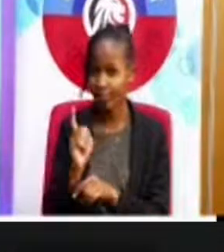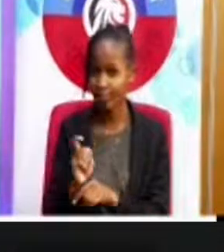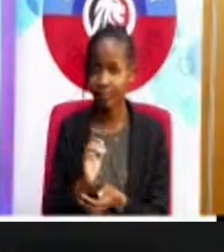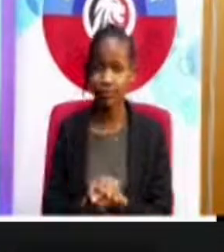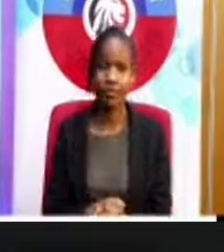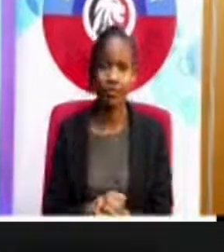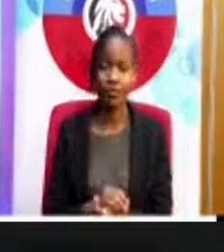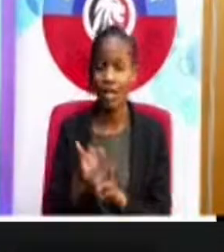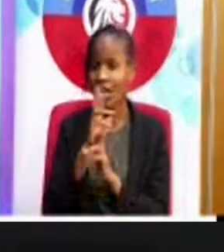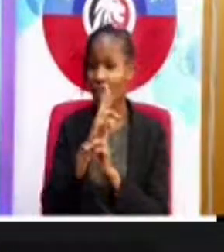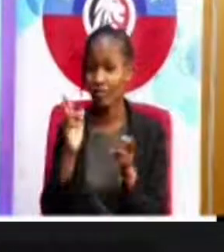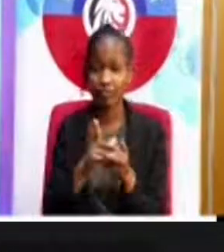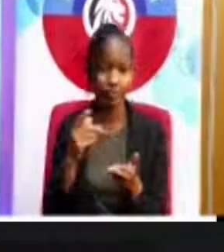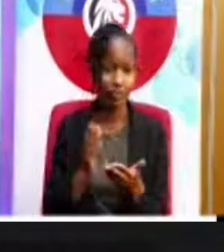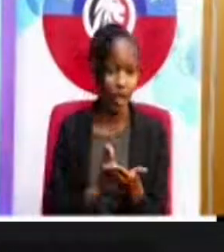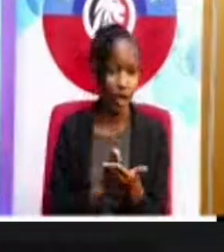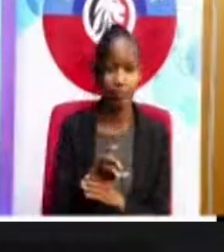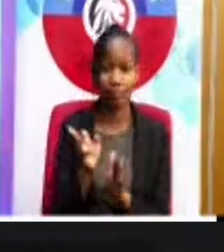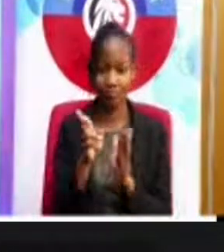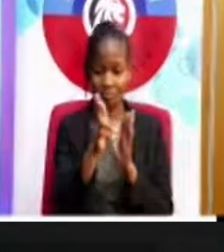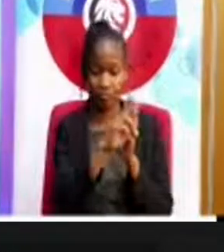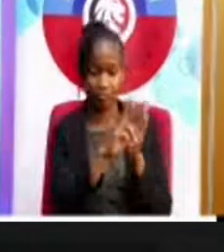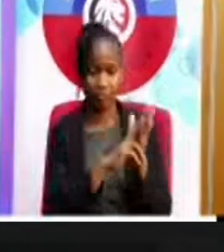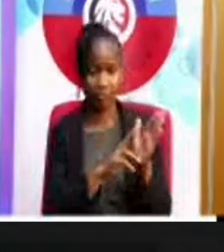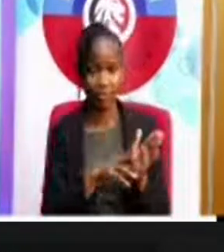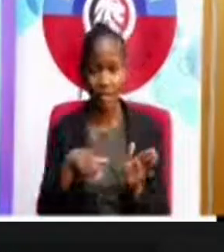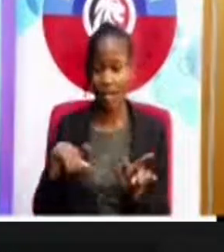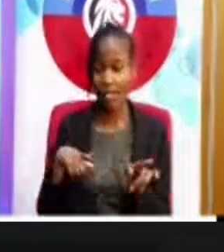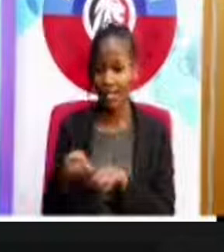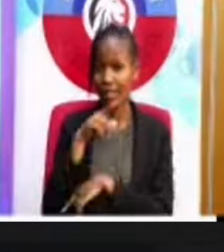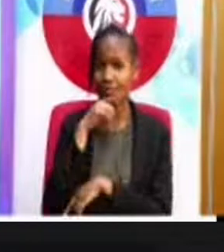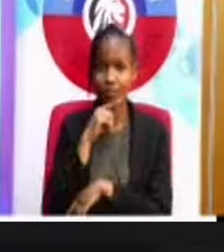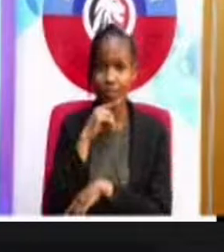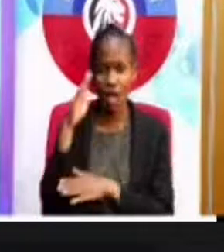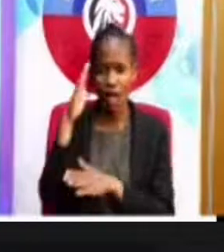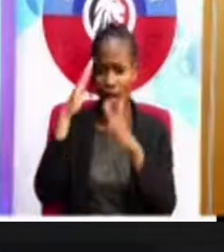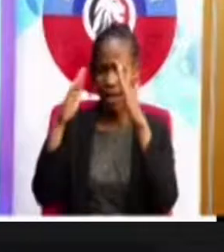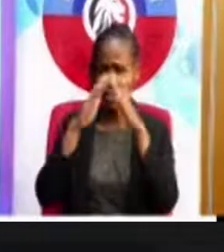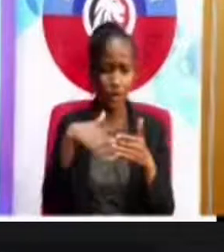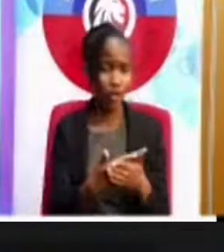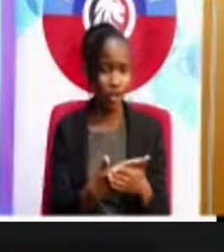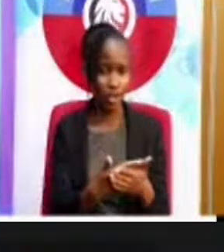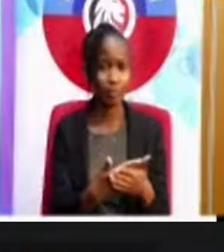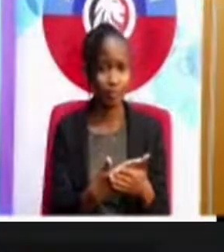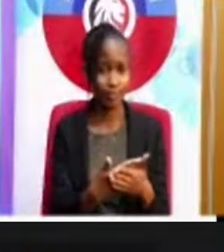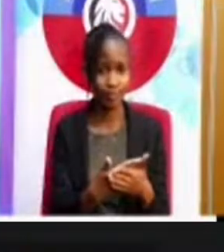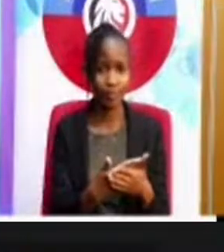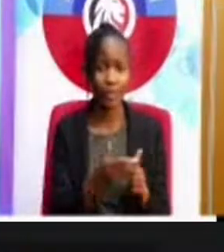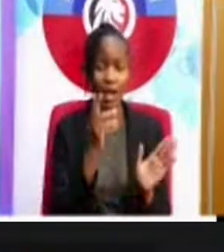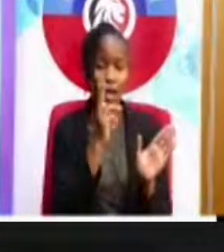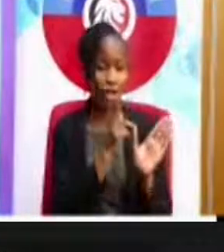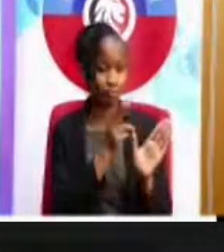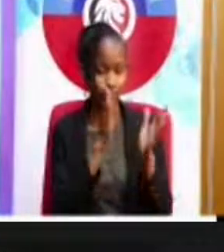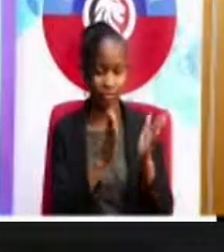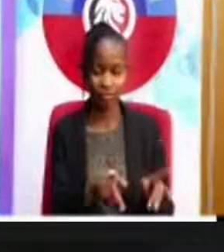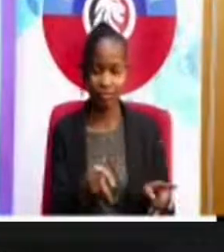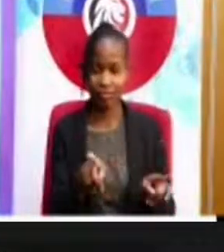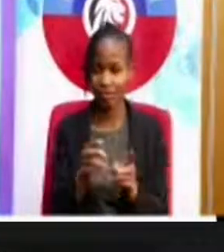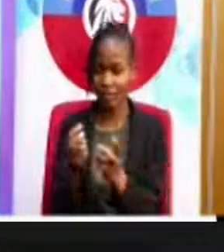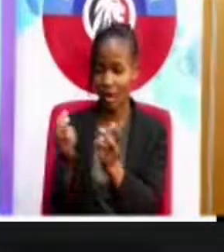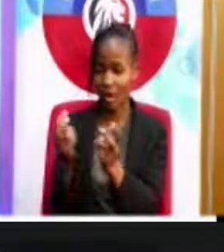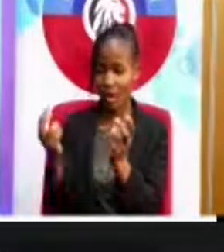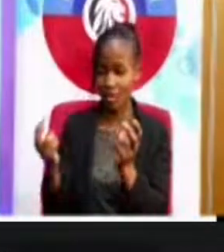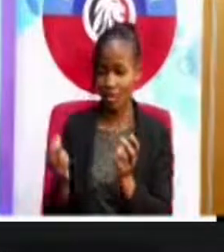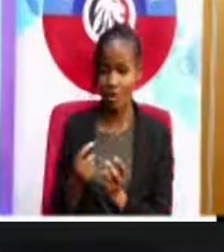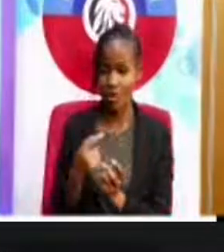the protocols. Ladies and gentlemen, I salute you all, participants and panelists who are attending this